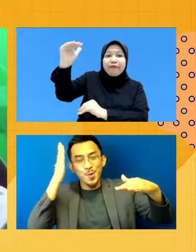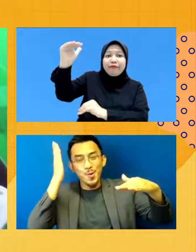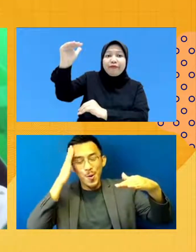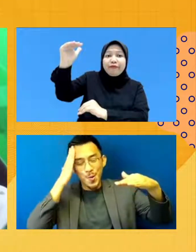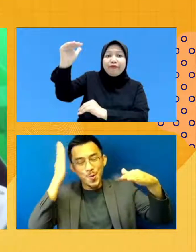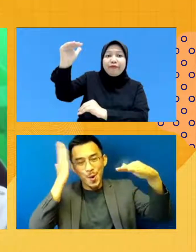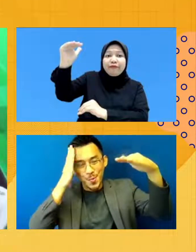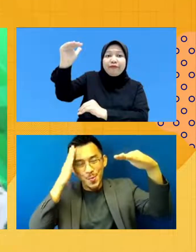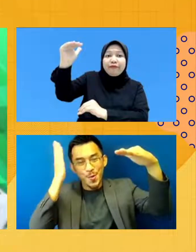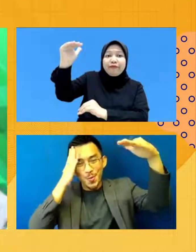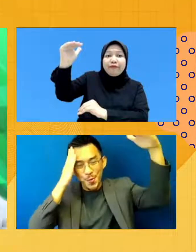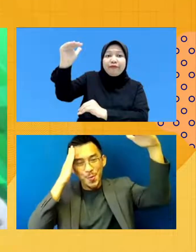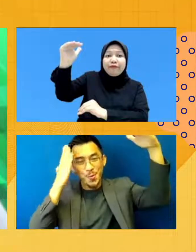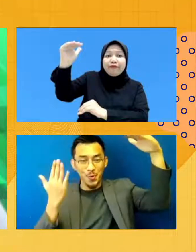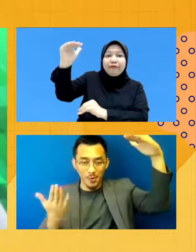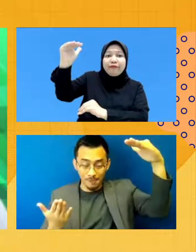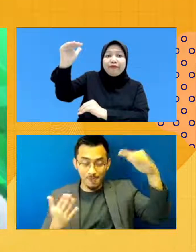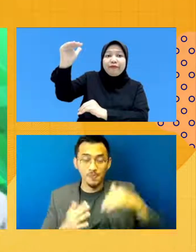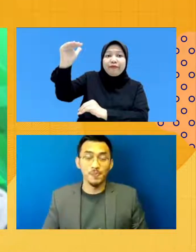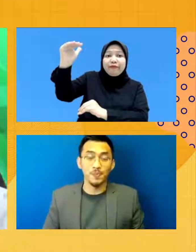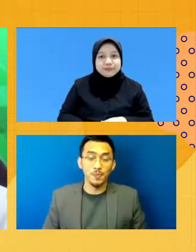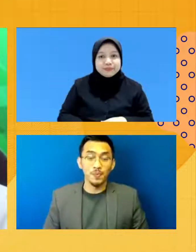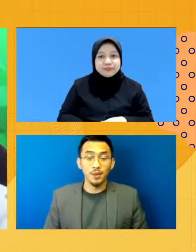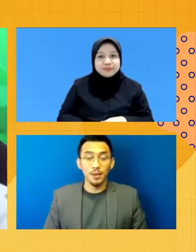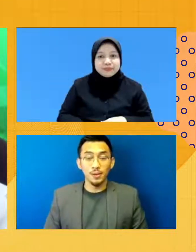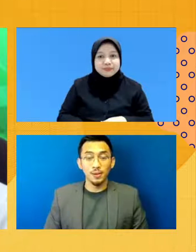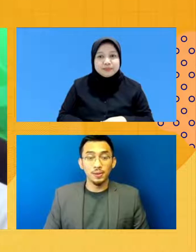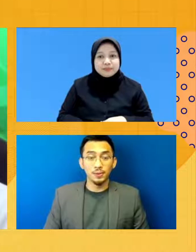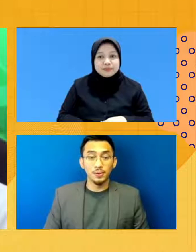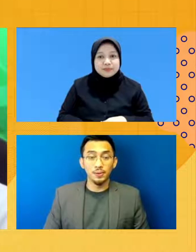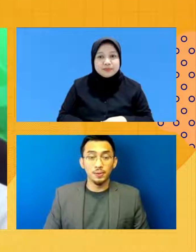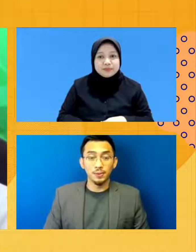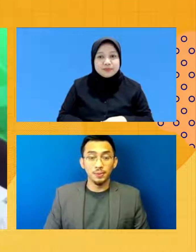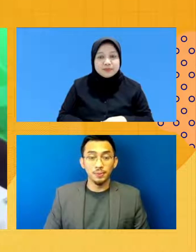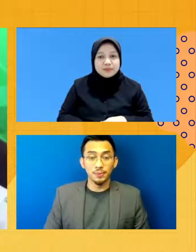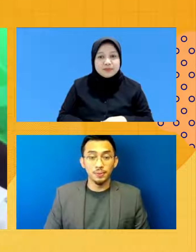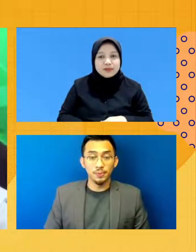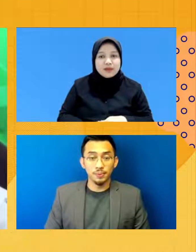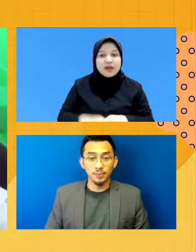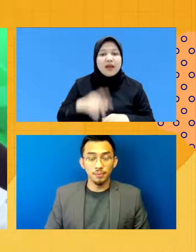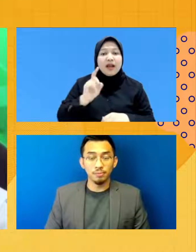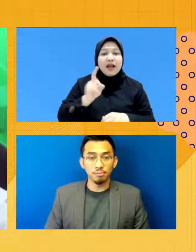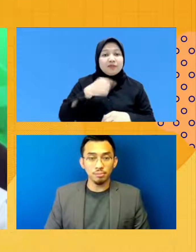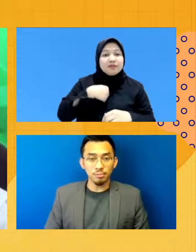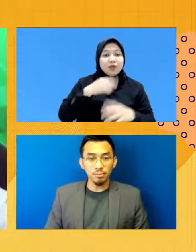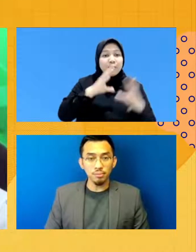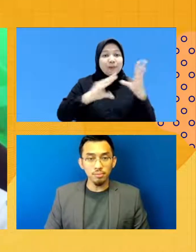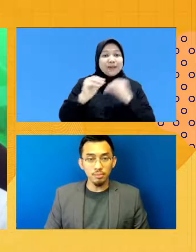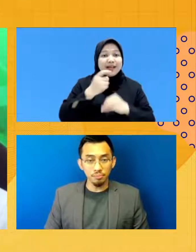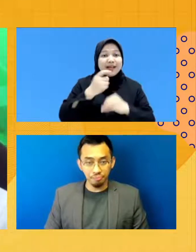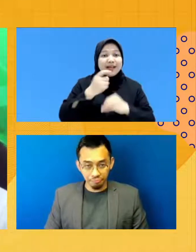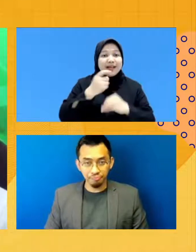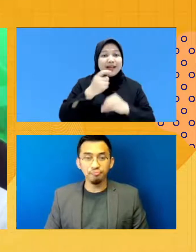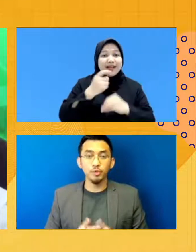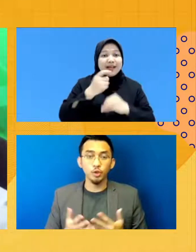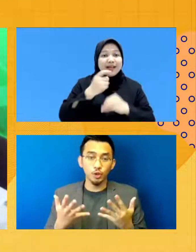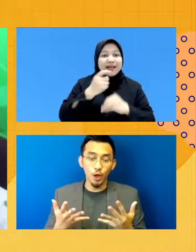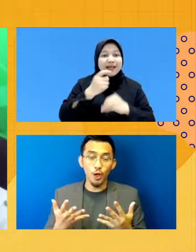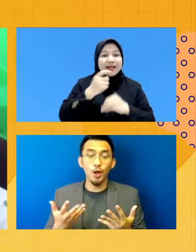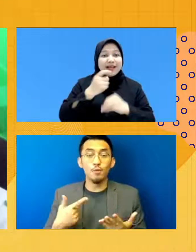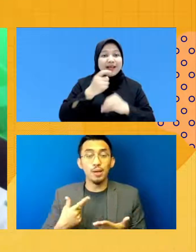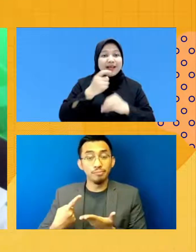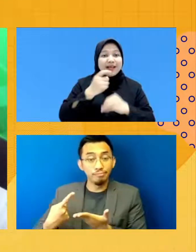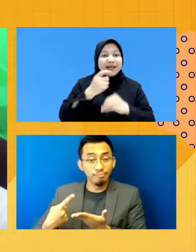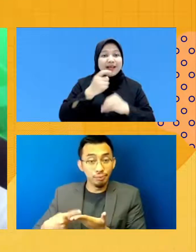right? So so we talk about this thing, and now we have to talk about the good stuff and the bad stuff about